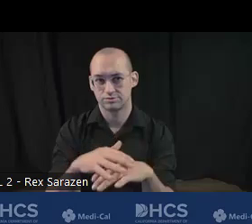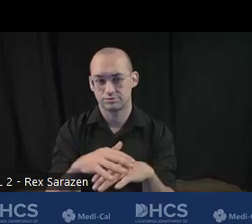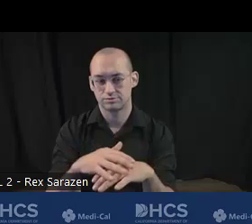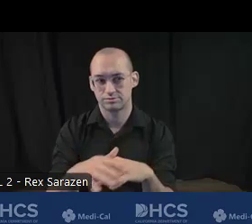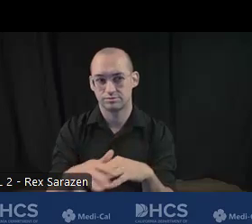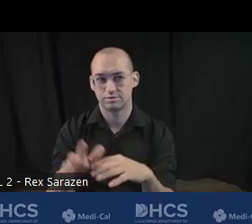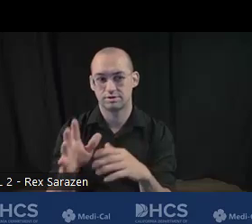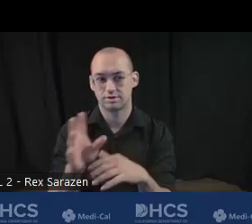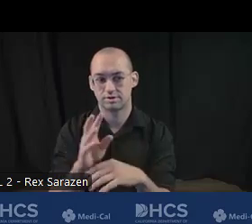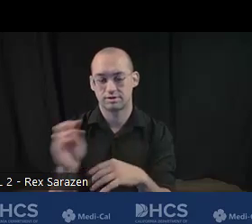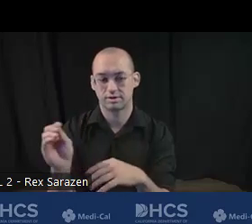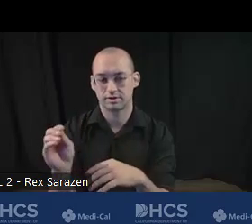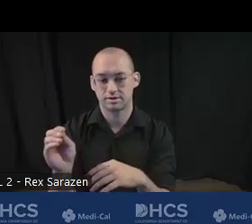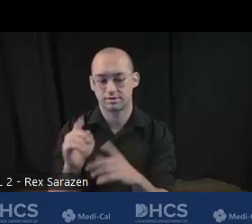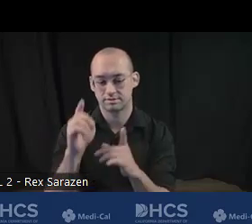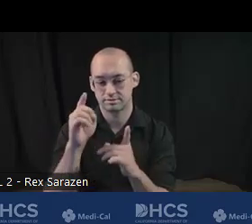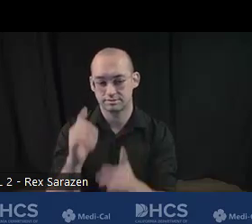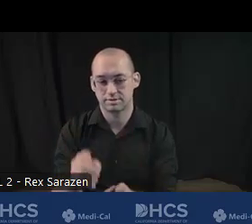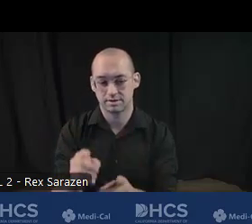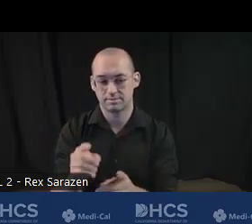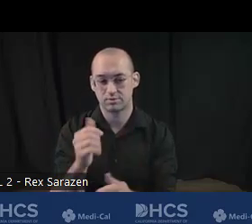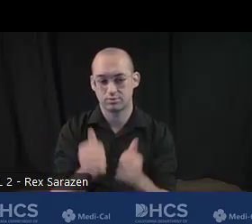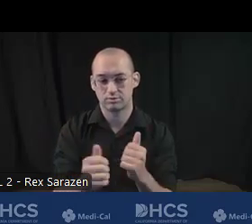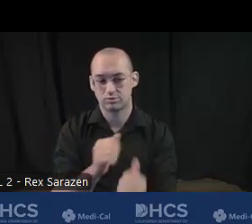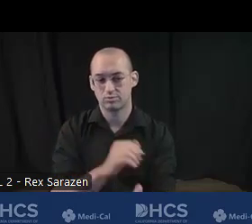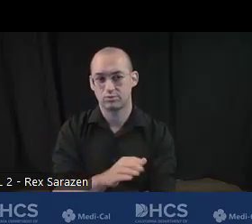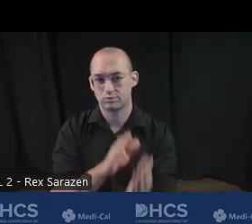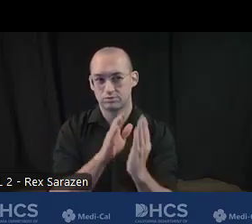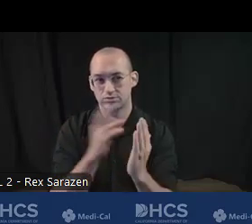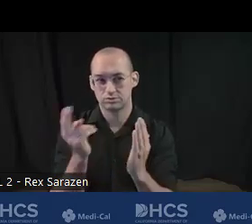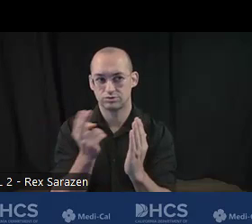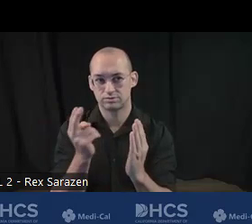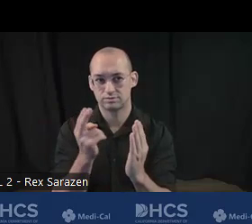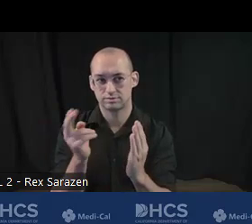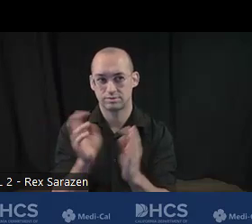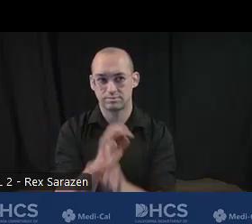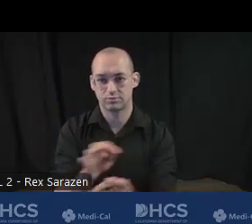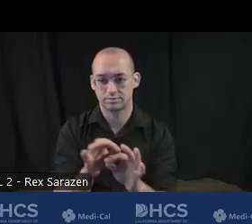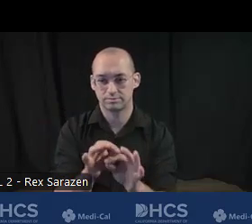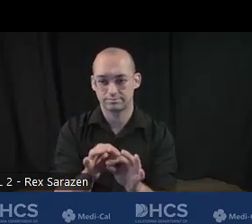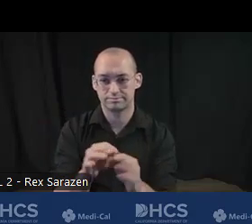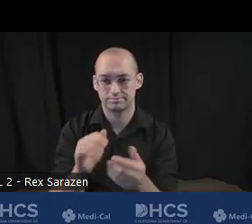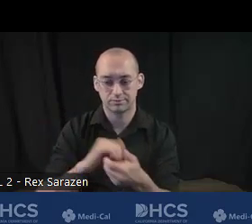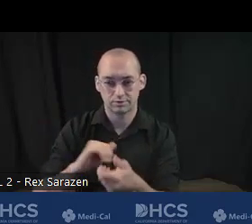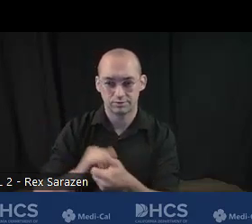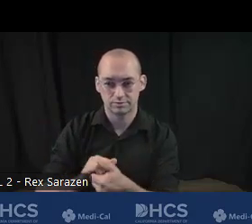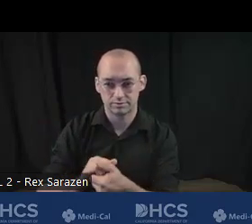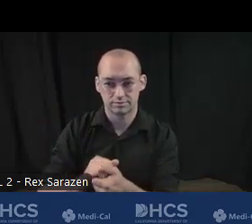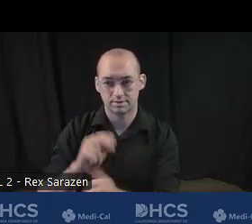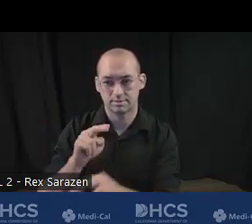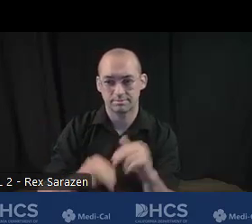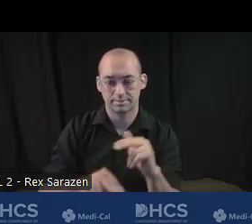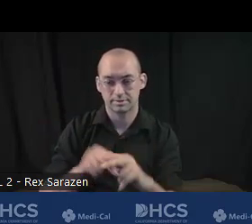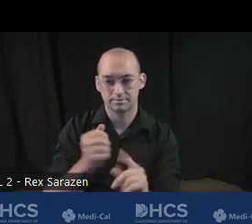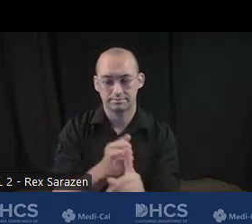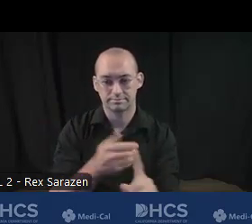and to determine which approach to use. We've been working with key partners and the work group to build out the concept and